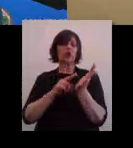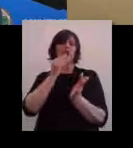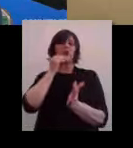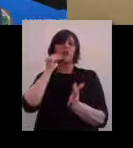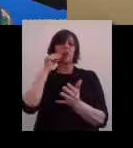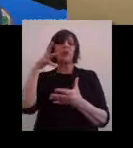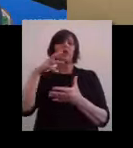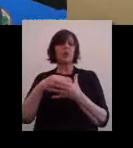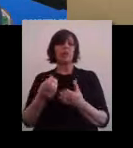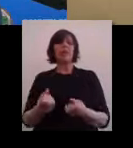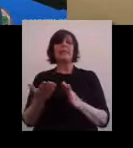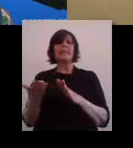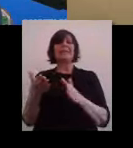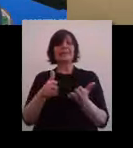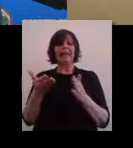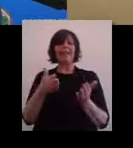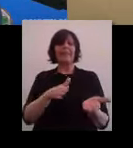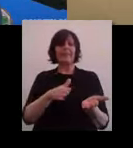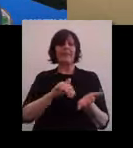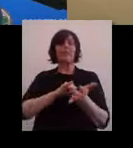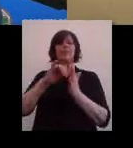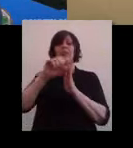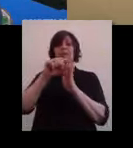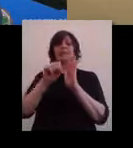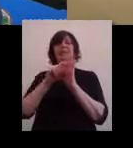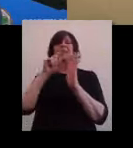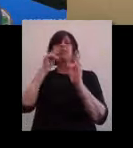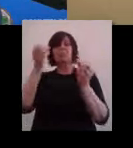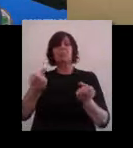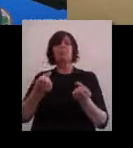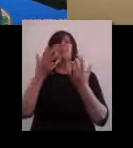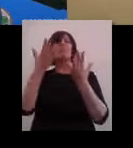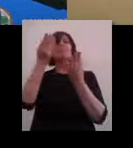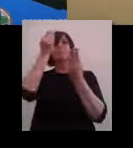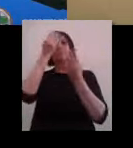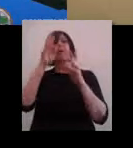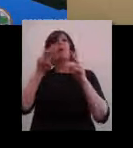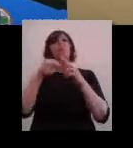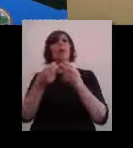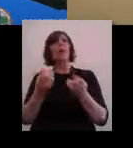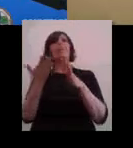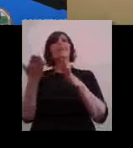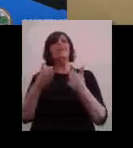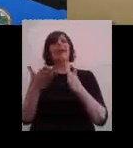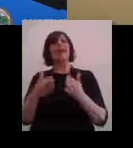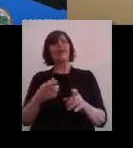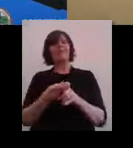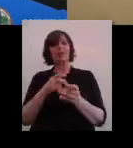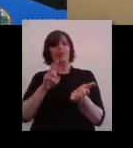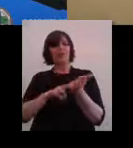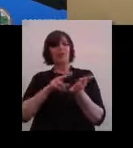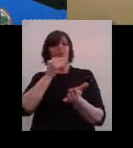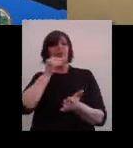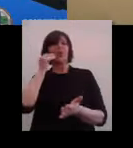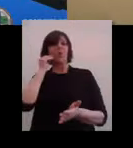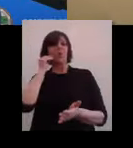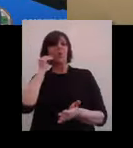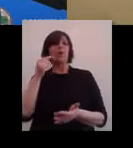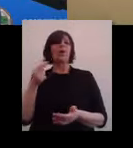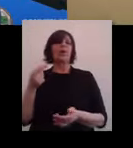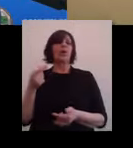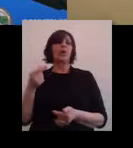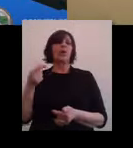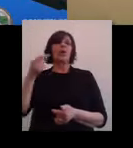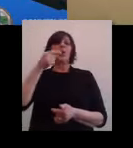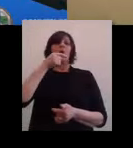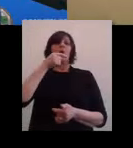New York State has been providing daily an update on the fatalities from nursing homes in particular counties. We actually get the fatality reports